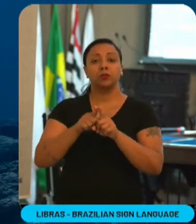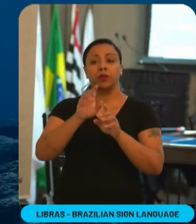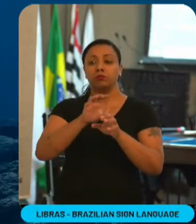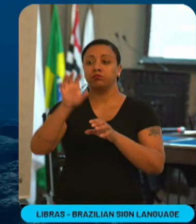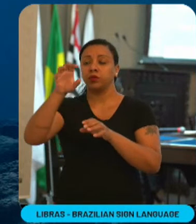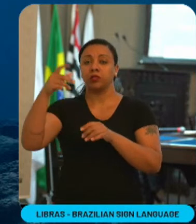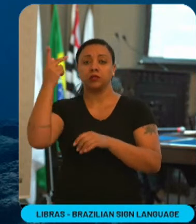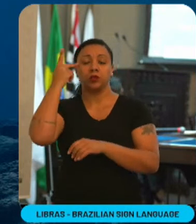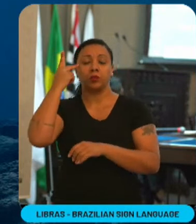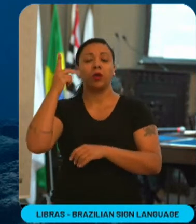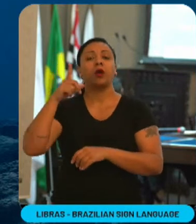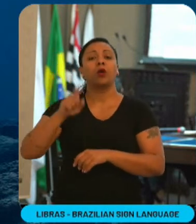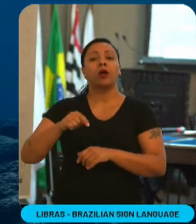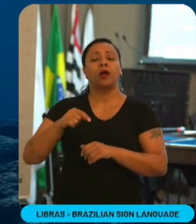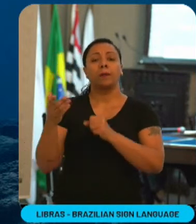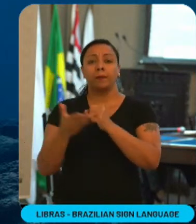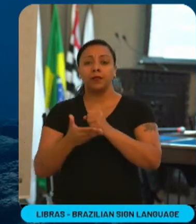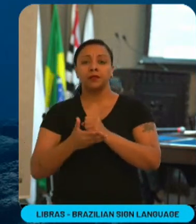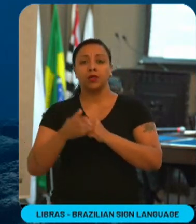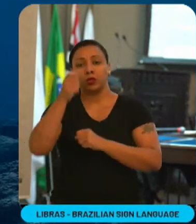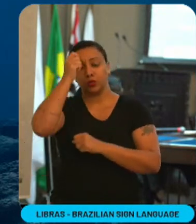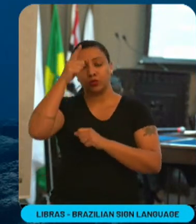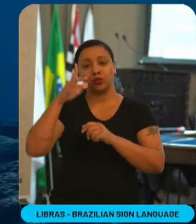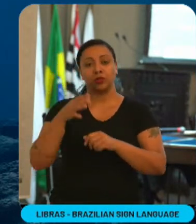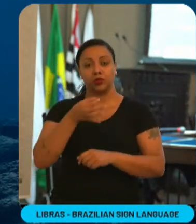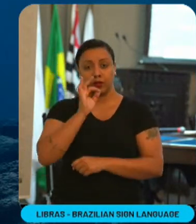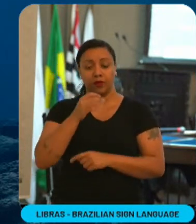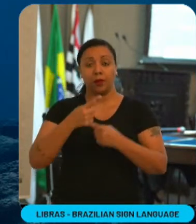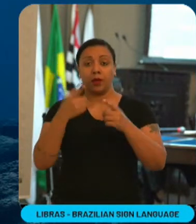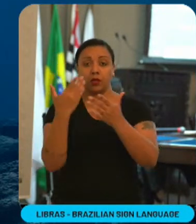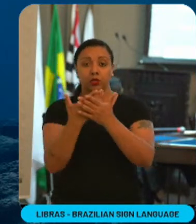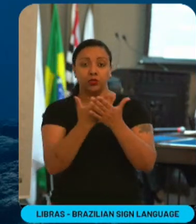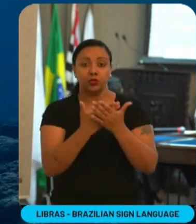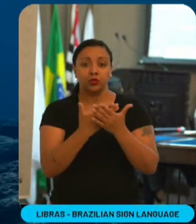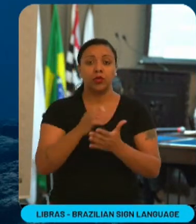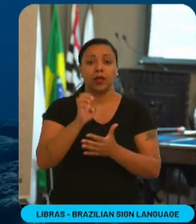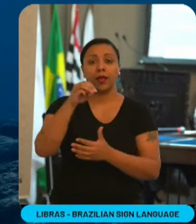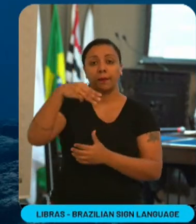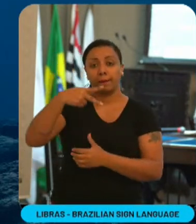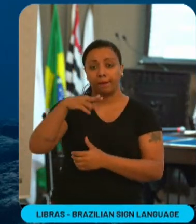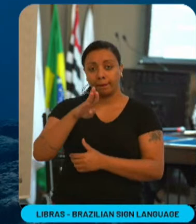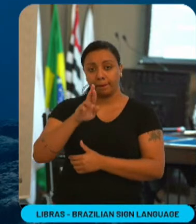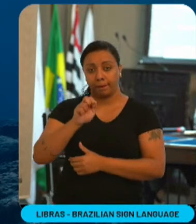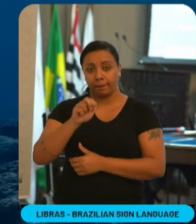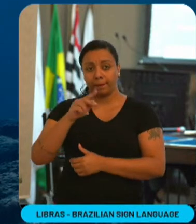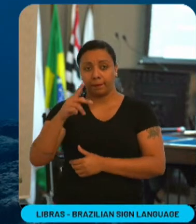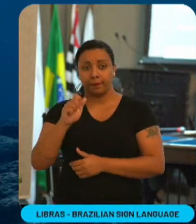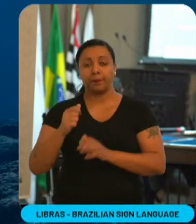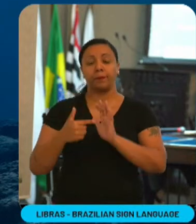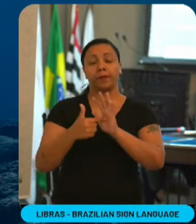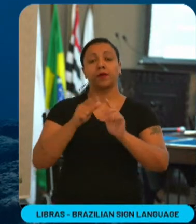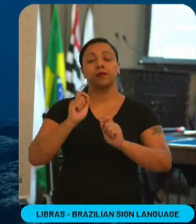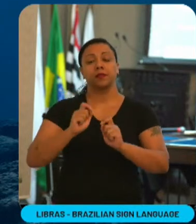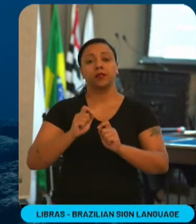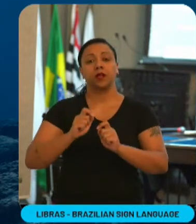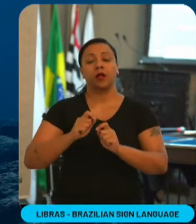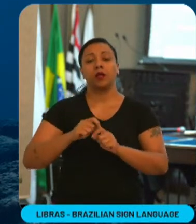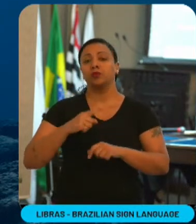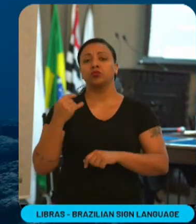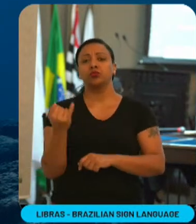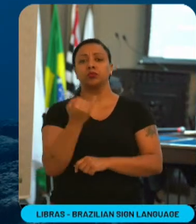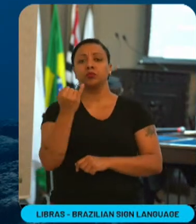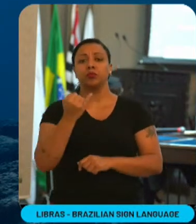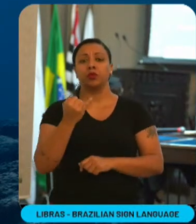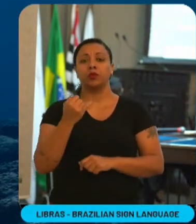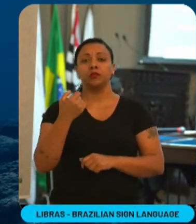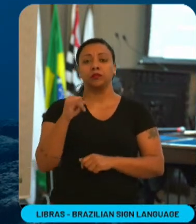of Minas, it's pretty much based on the culture of coffee, but this